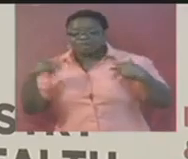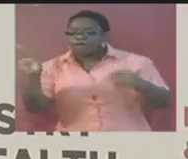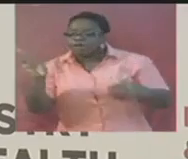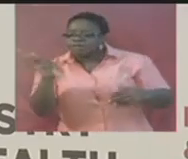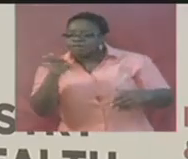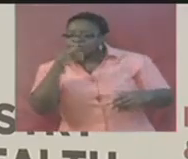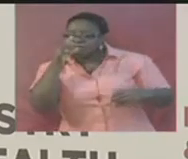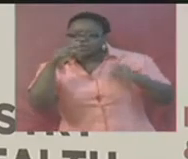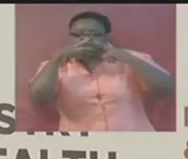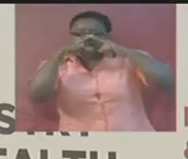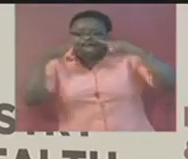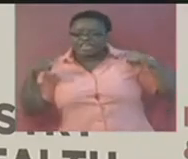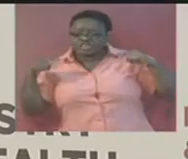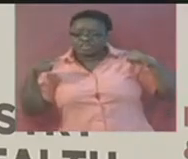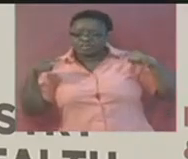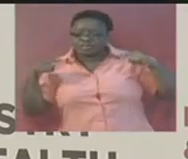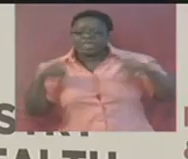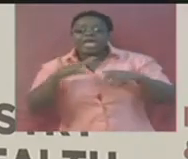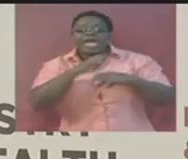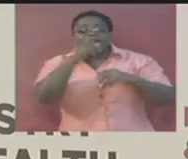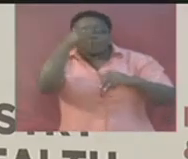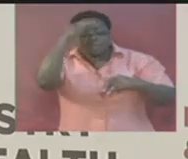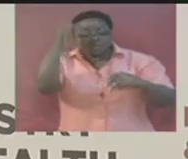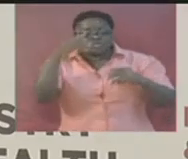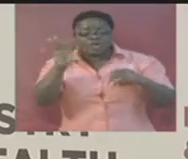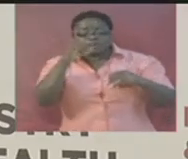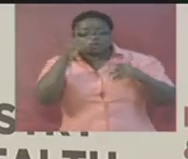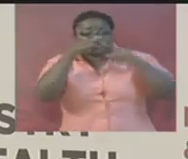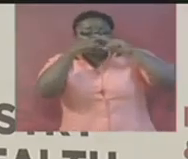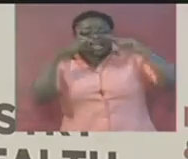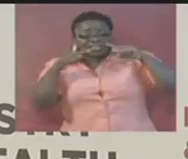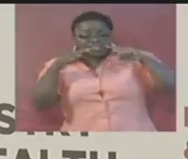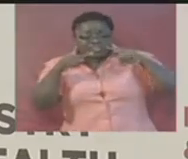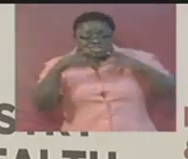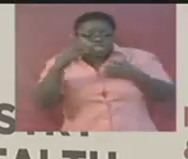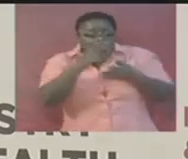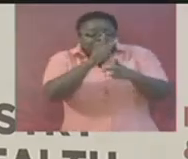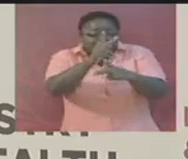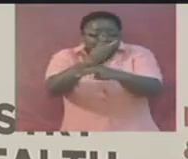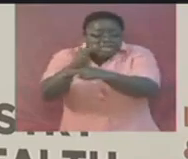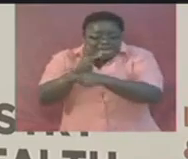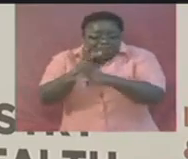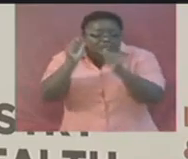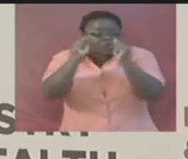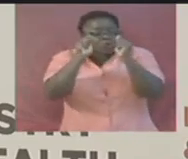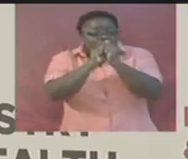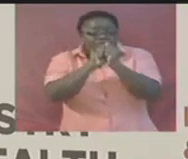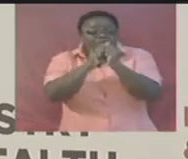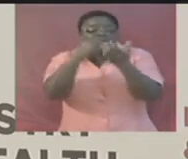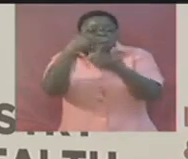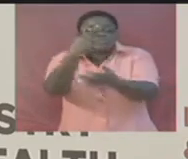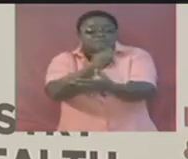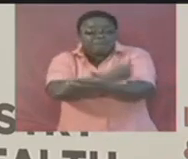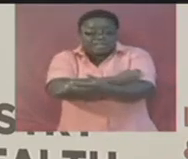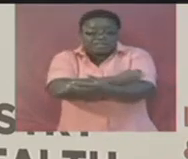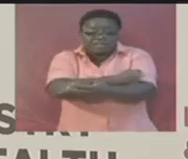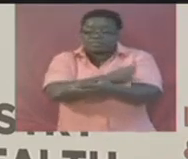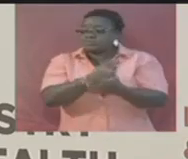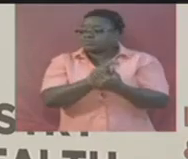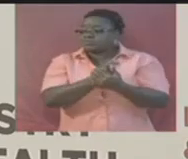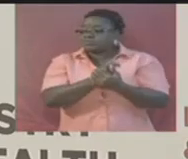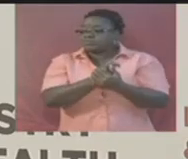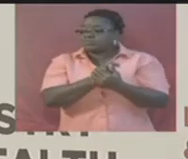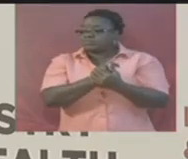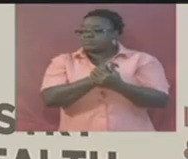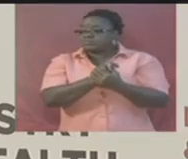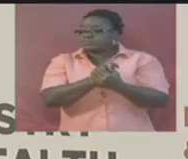lipid coat. But it doesn't necessarily, not because you have food allergy, means that you cannot get those vaccines. Someone